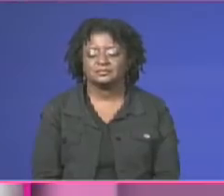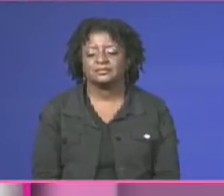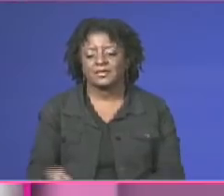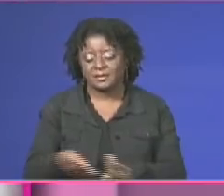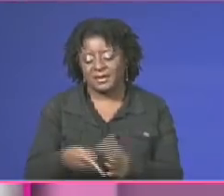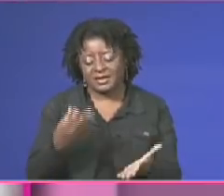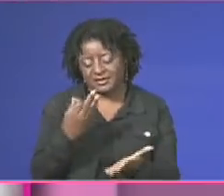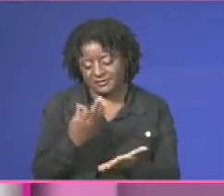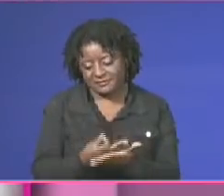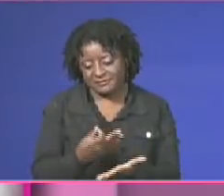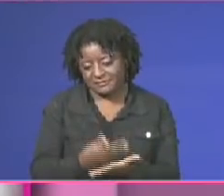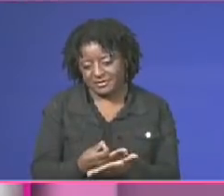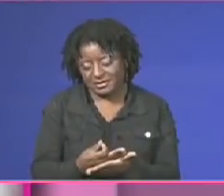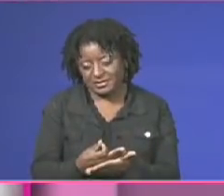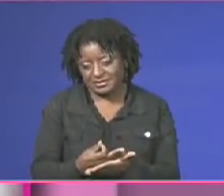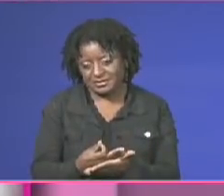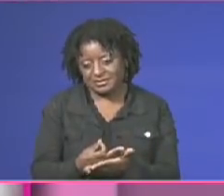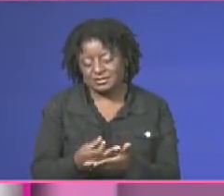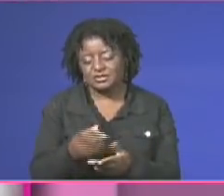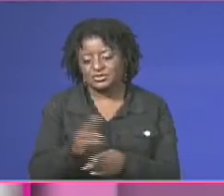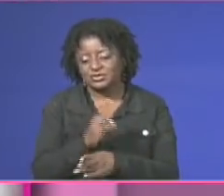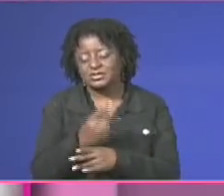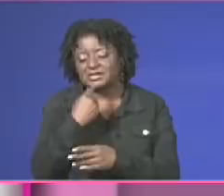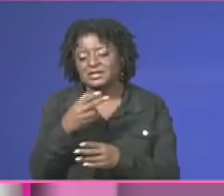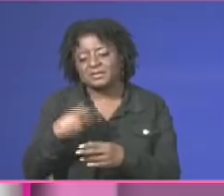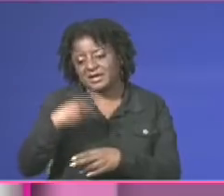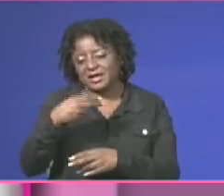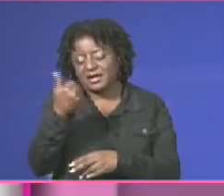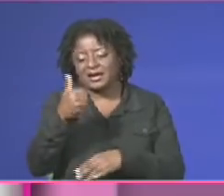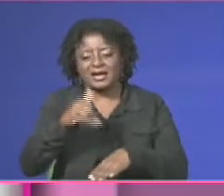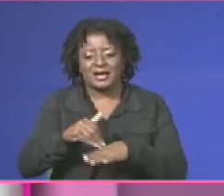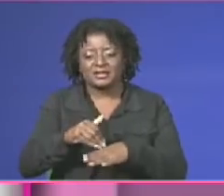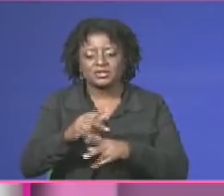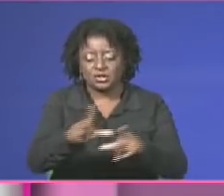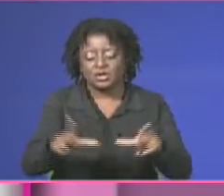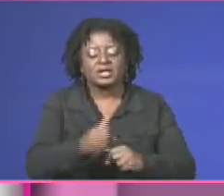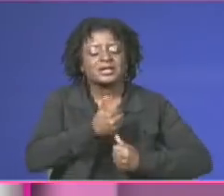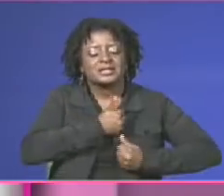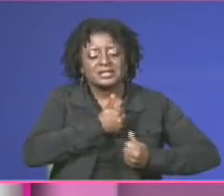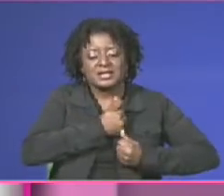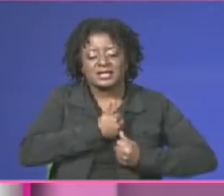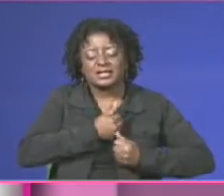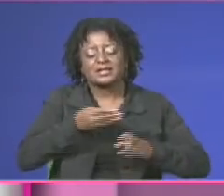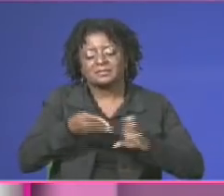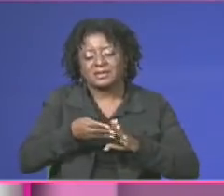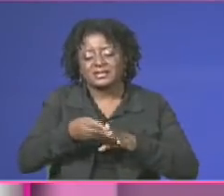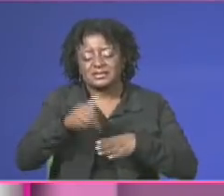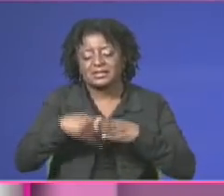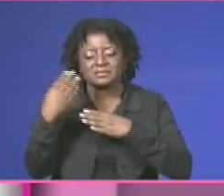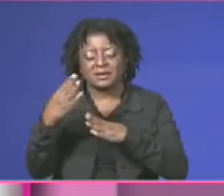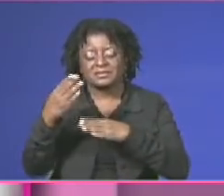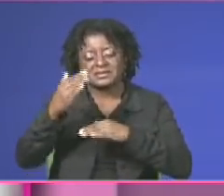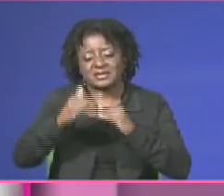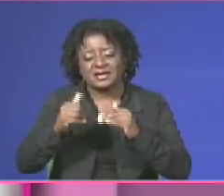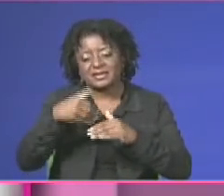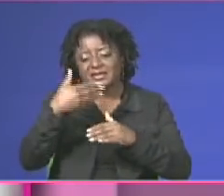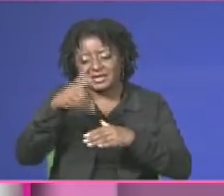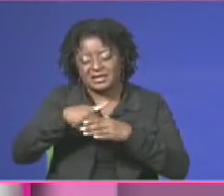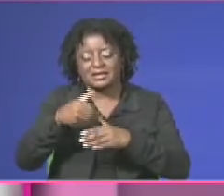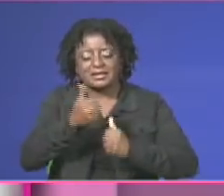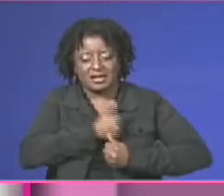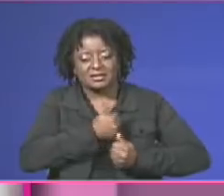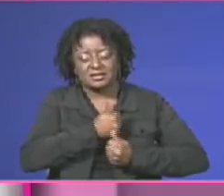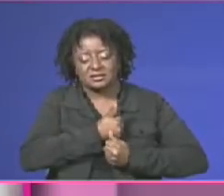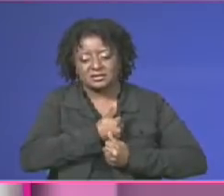Banking fees are generally said to be higher at local Canadian institutions in the Bahamas than the region and their headquarters in Canada. Our Clint